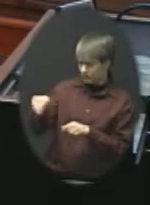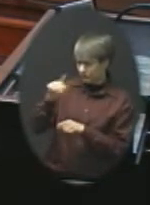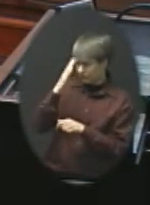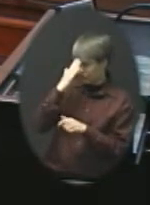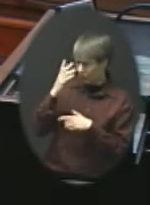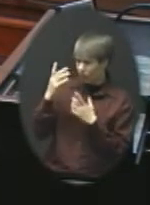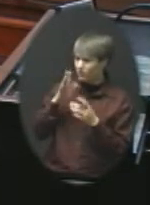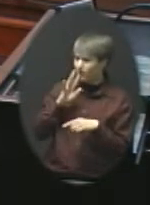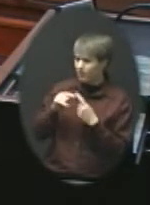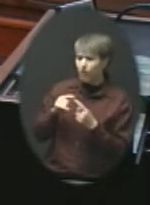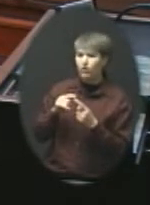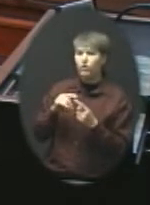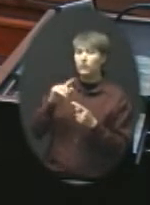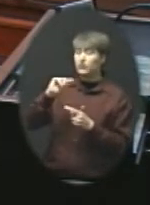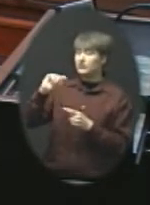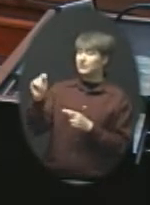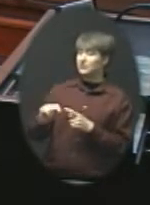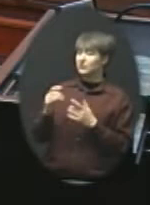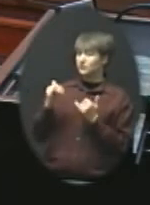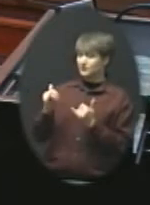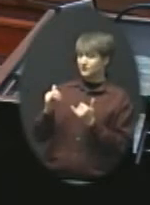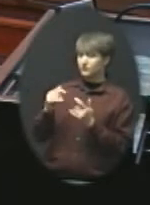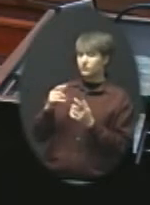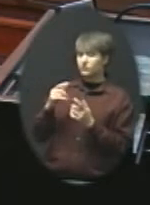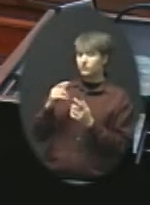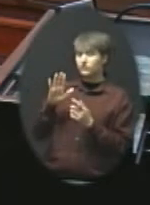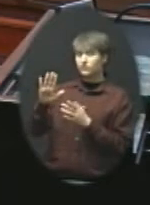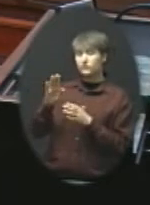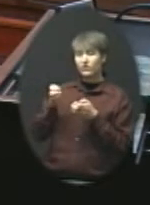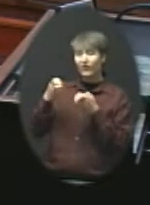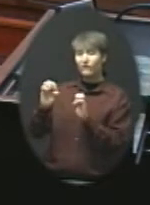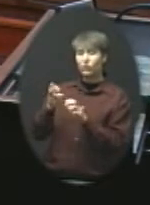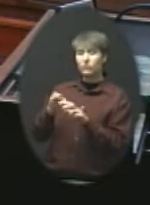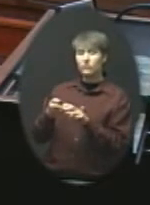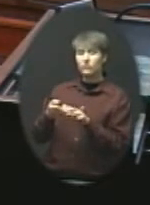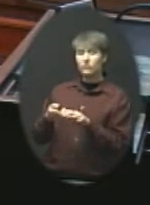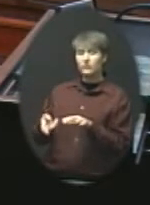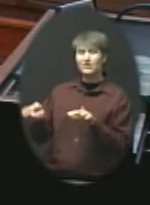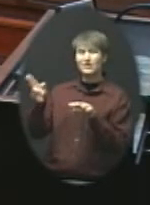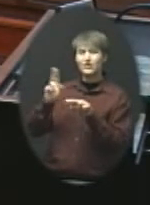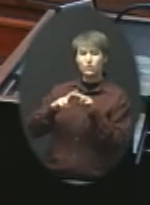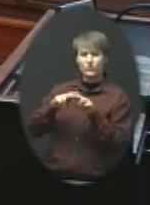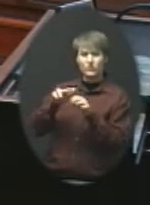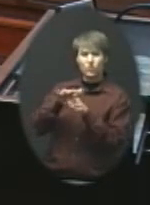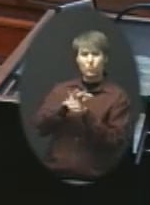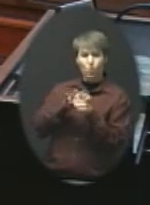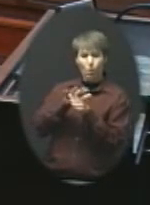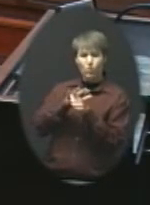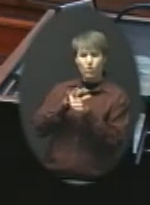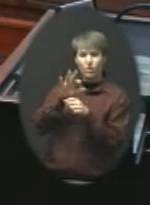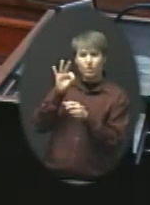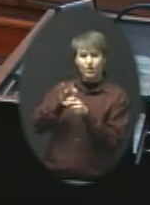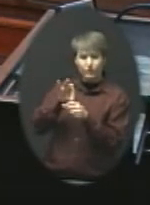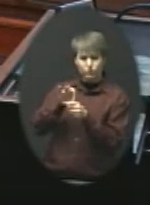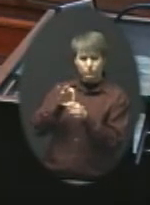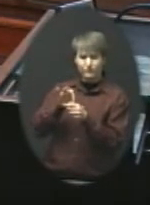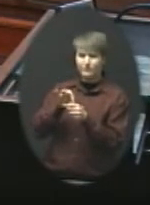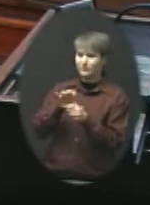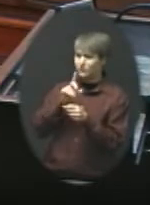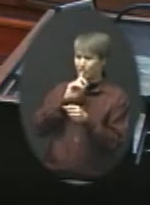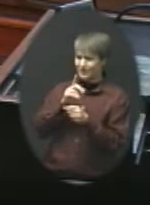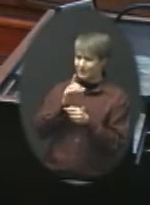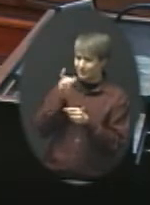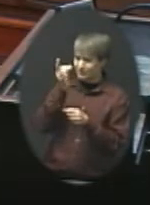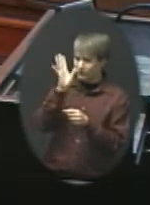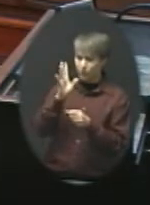about. In Topeka, they're considering, well, their effort is to increase local election turnout, which is abysmal.